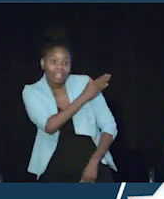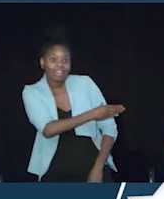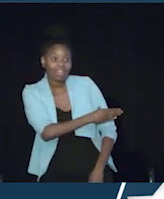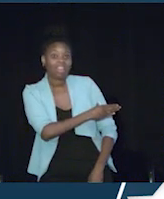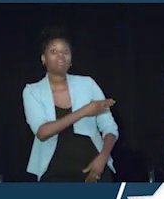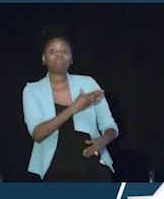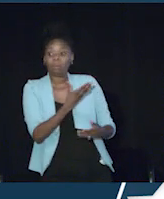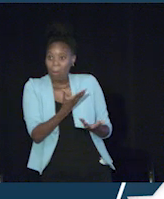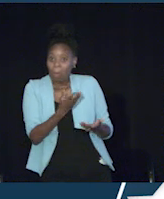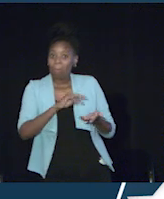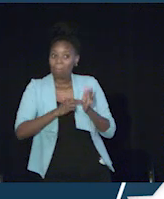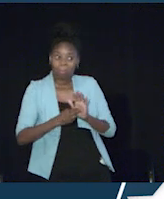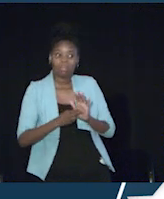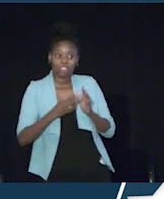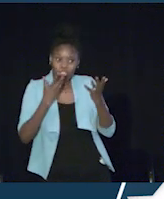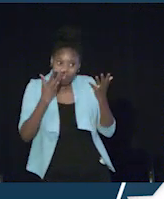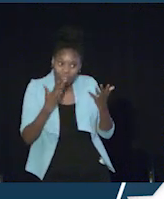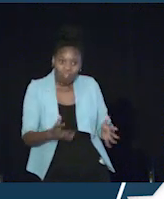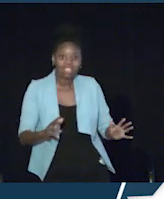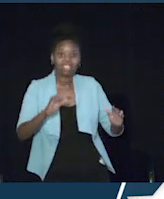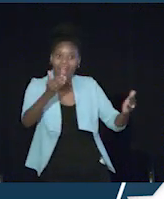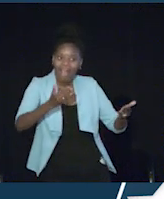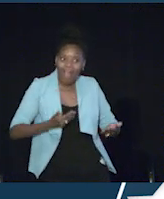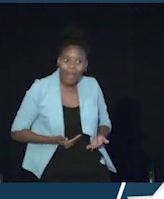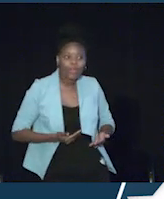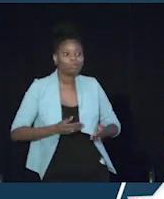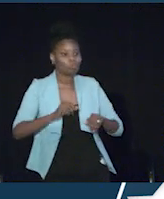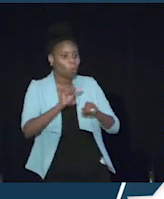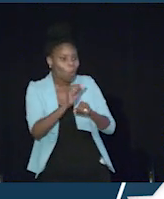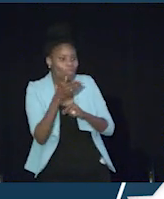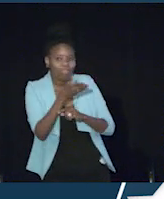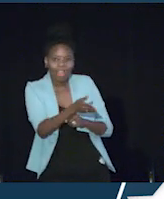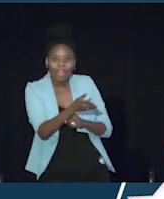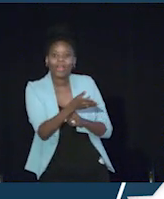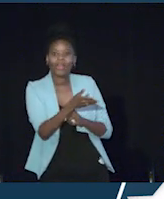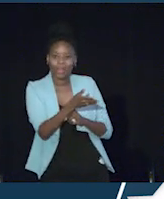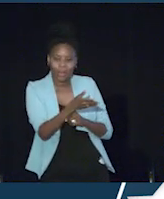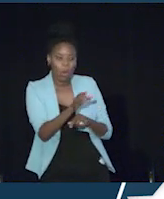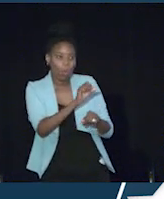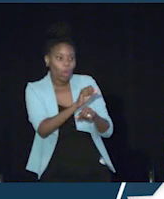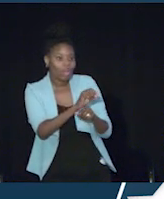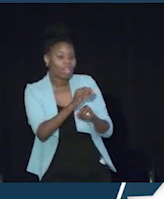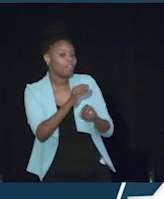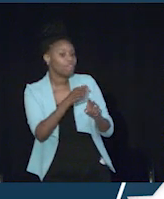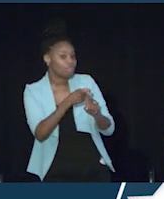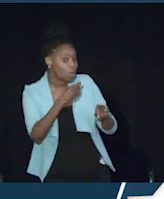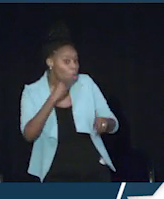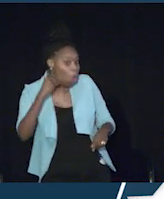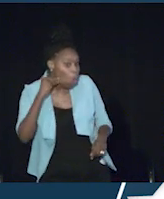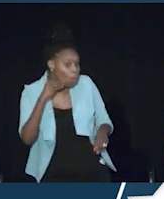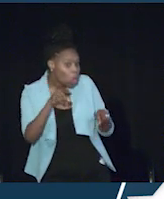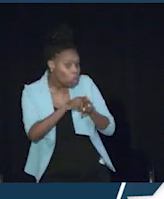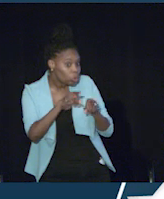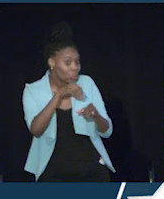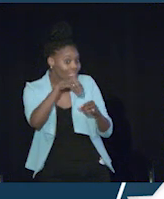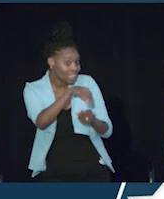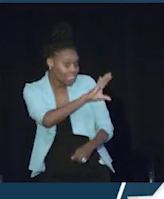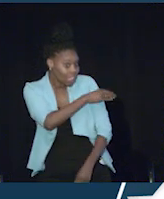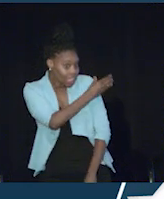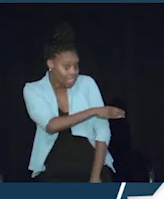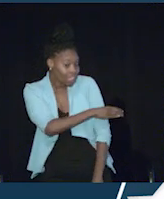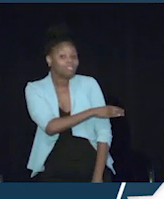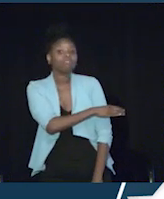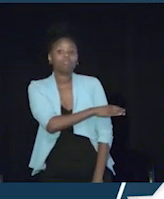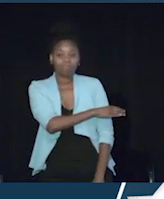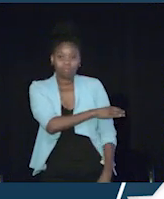to work in actually a hybrid role, working from home and working in the clinic. VR also worked with our